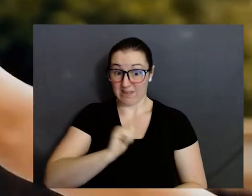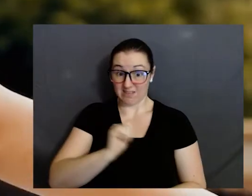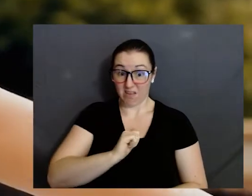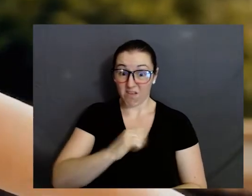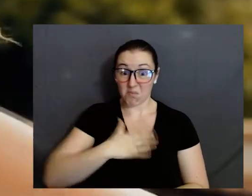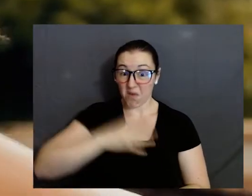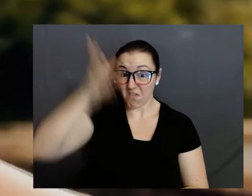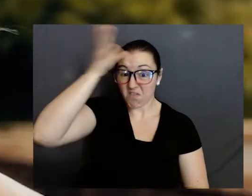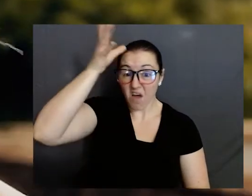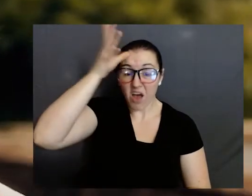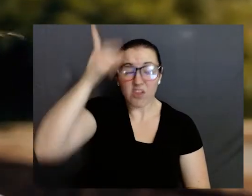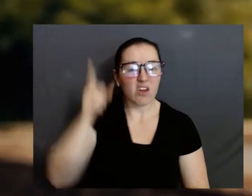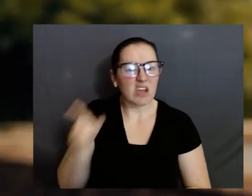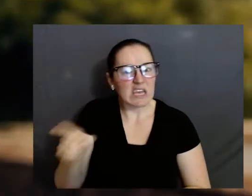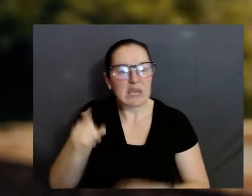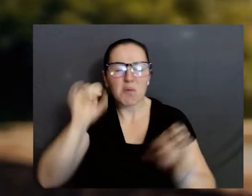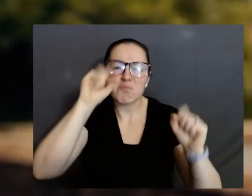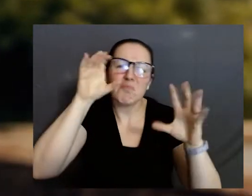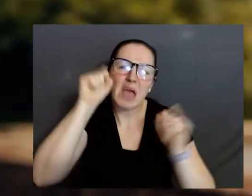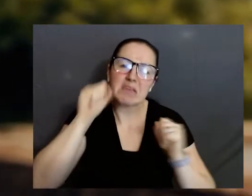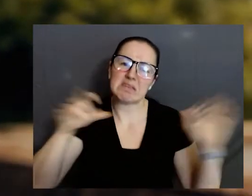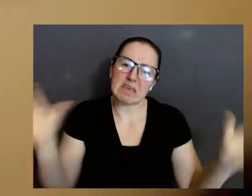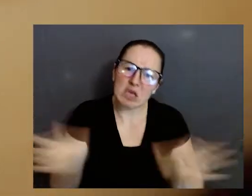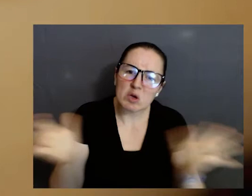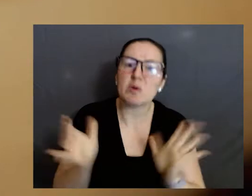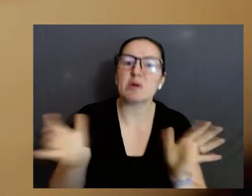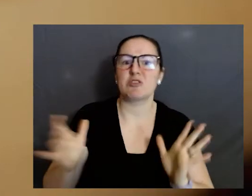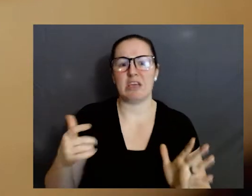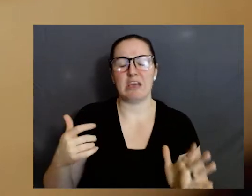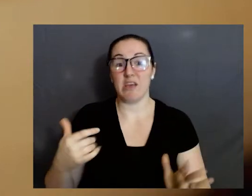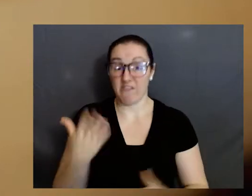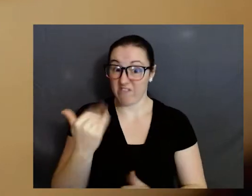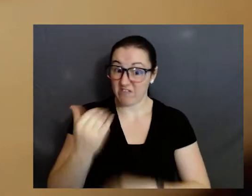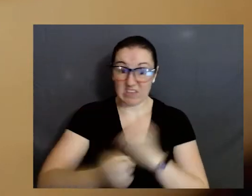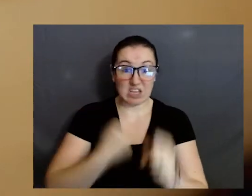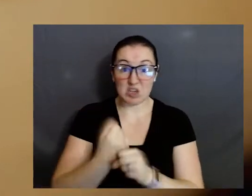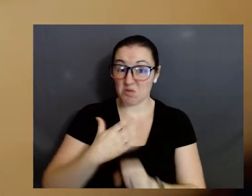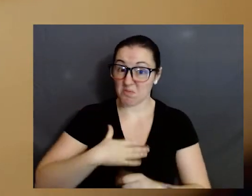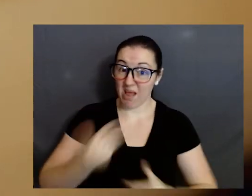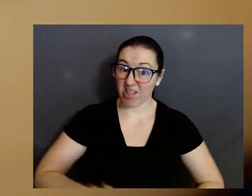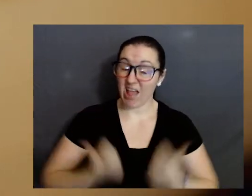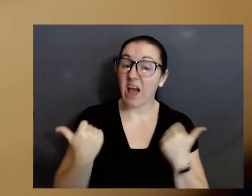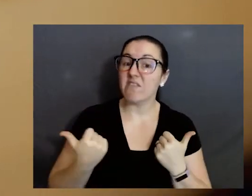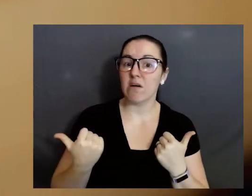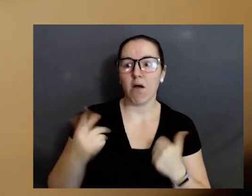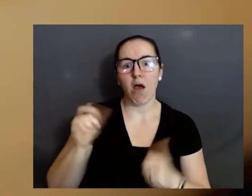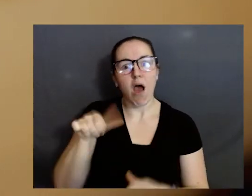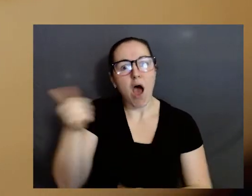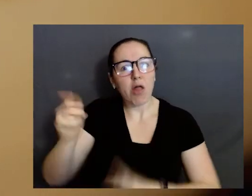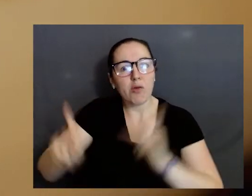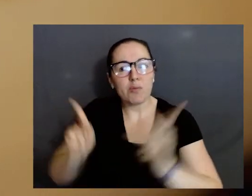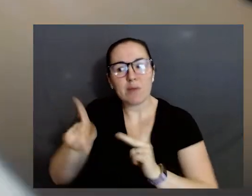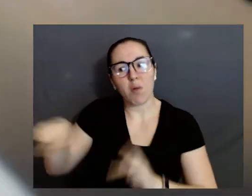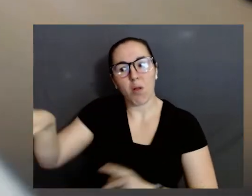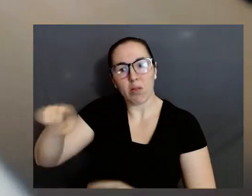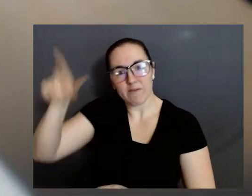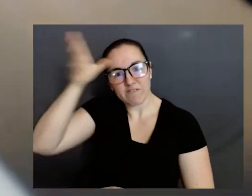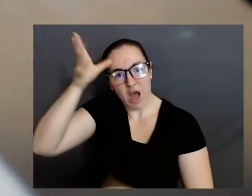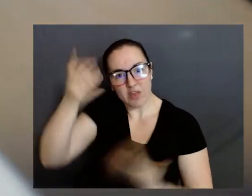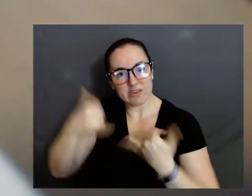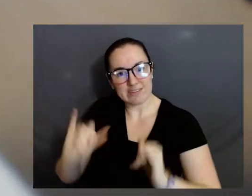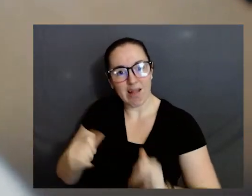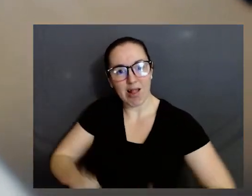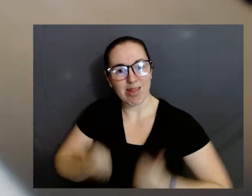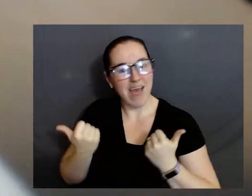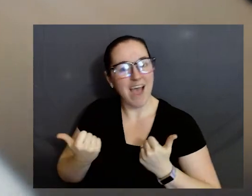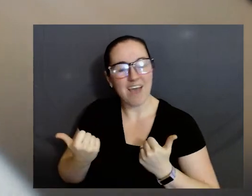But to me, I had an incredible, amazing, encouraging father for 15 years of my life, which is more than most people